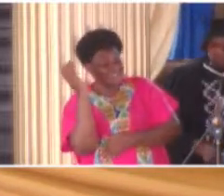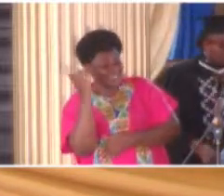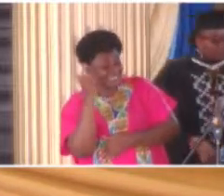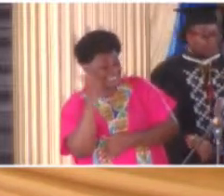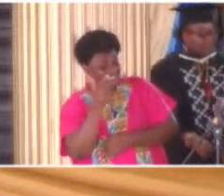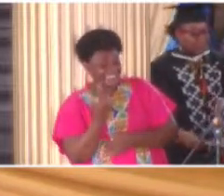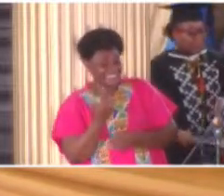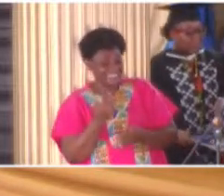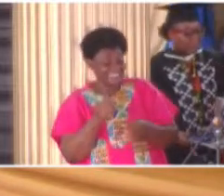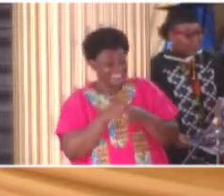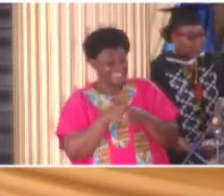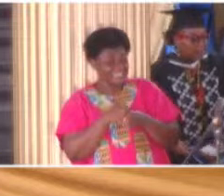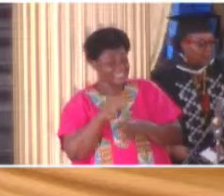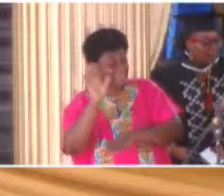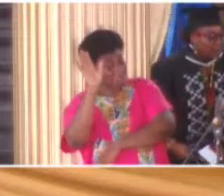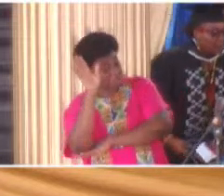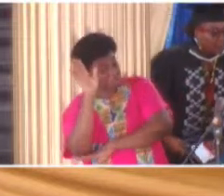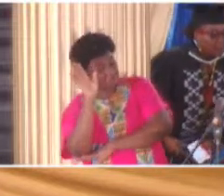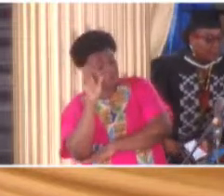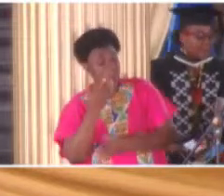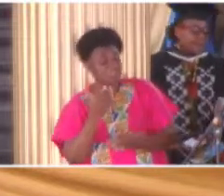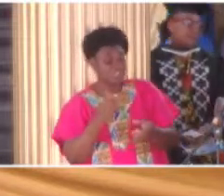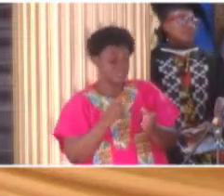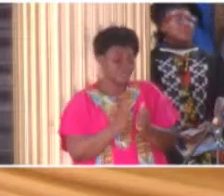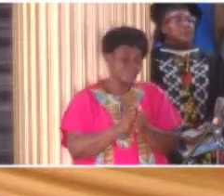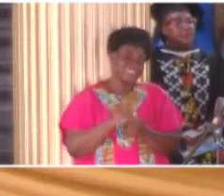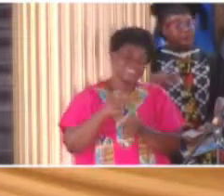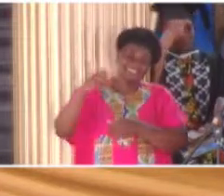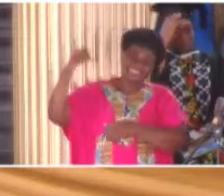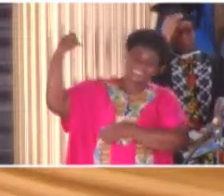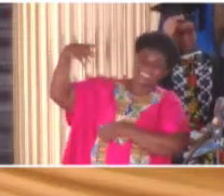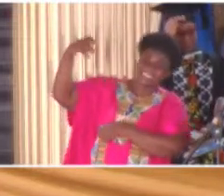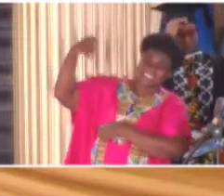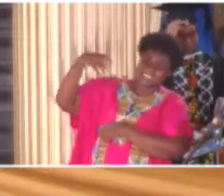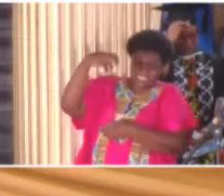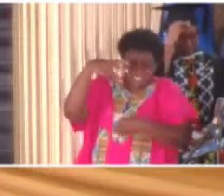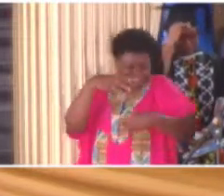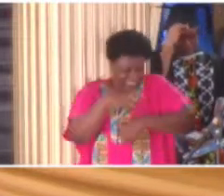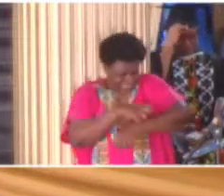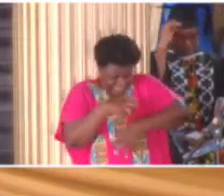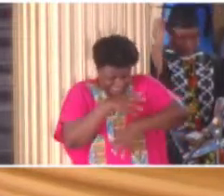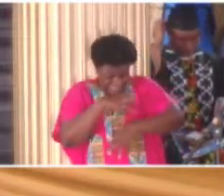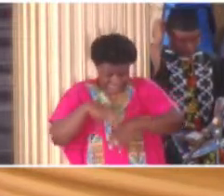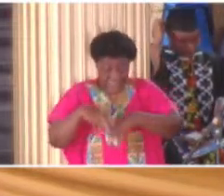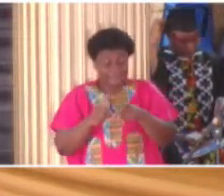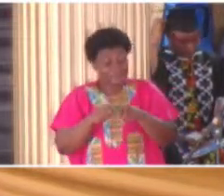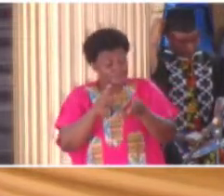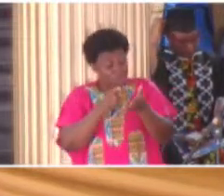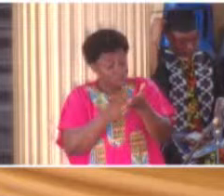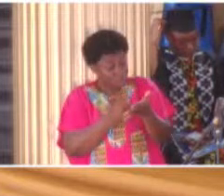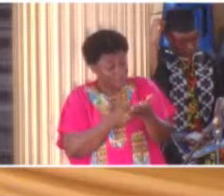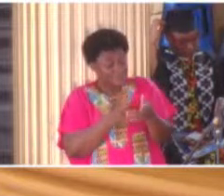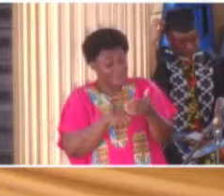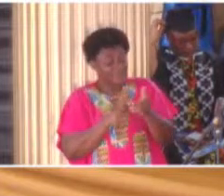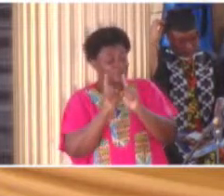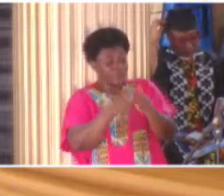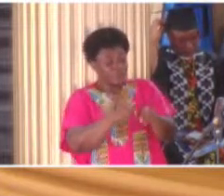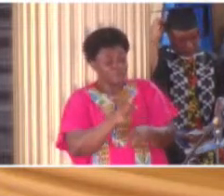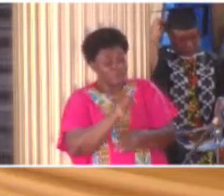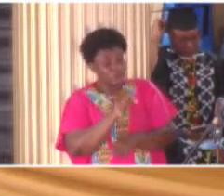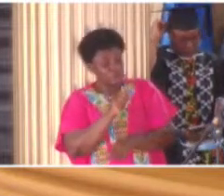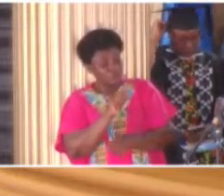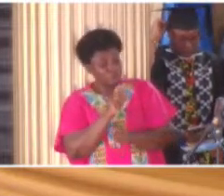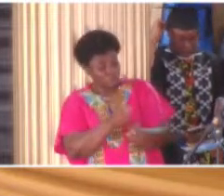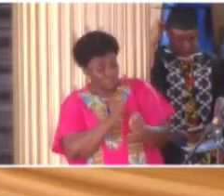attending lectures in the afternoon with the sun scorching, sometimes attending tutorials. They are tutoring